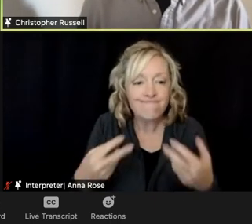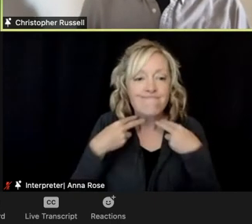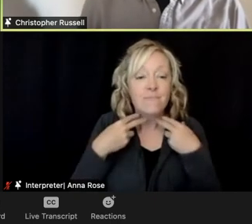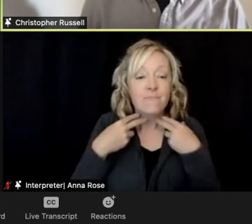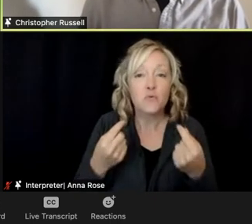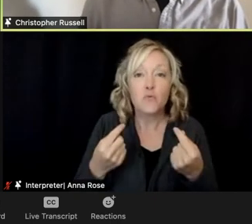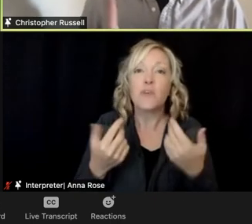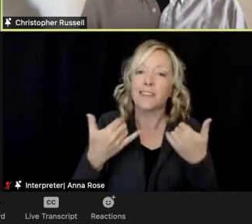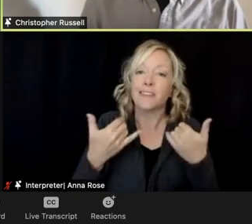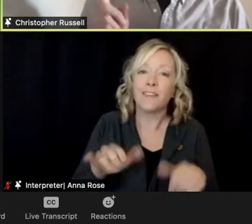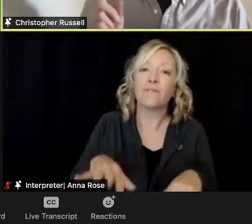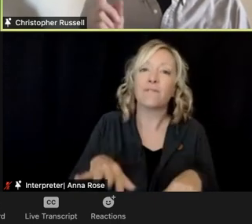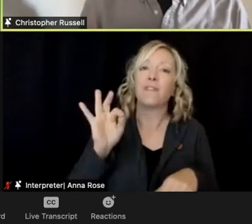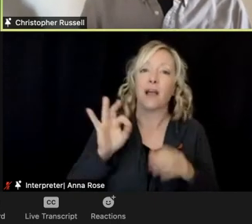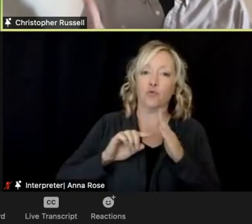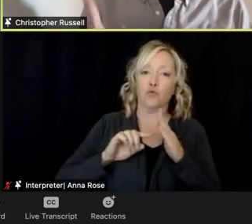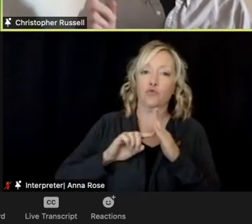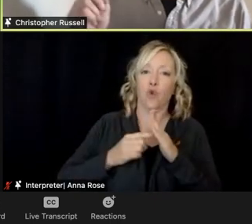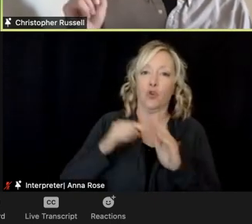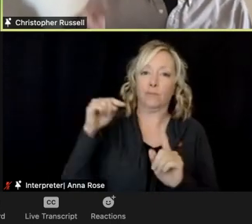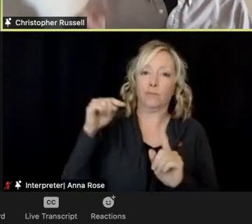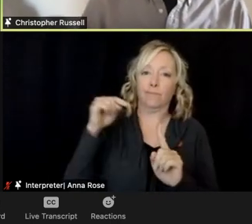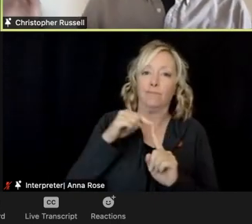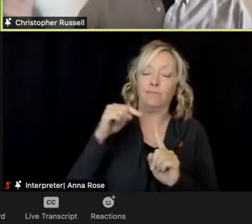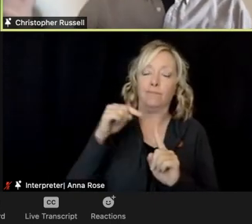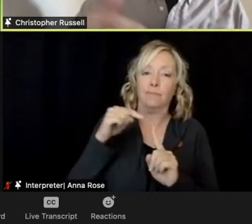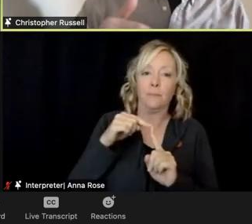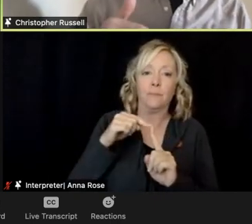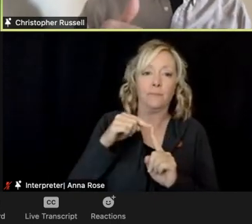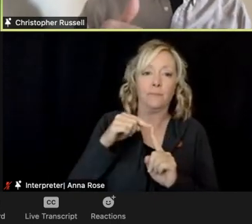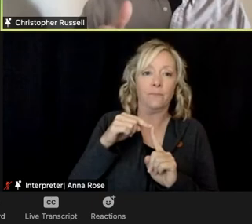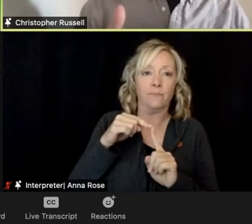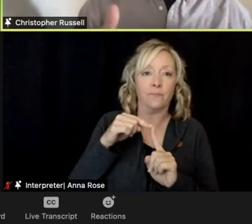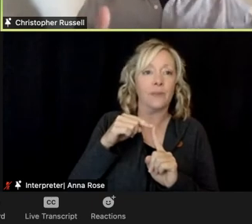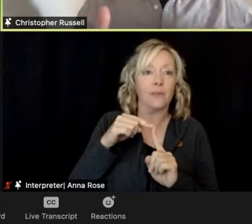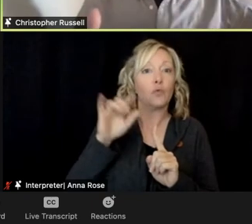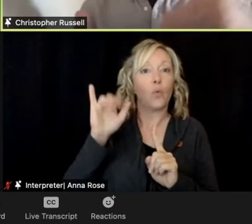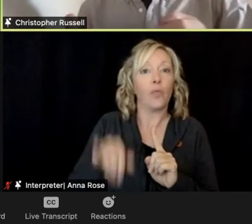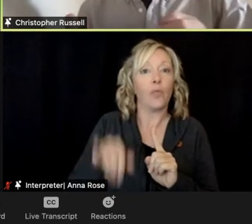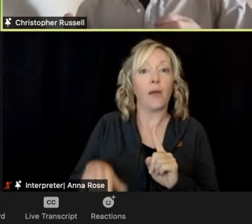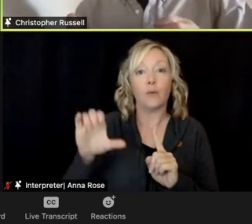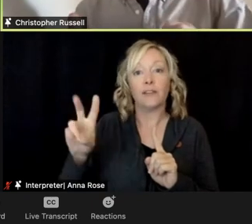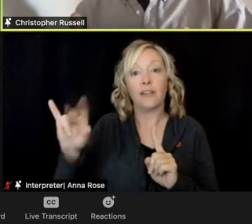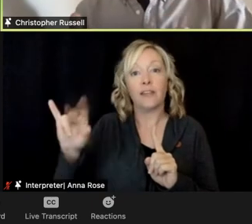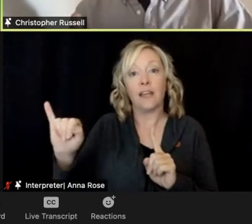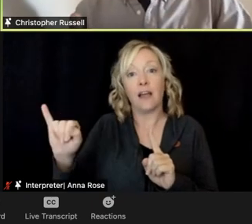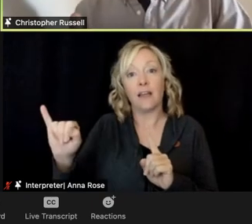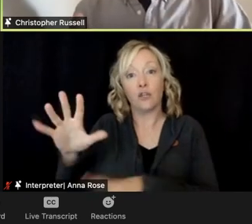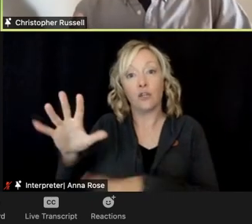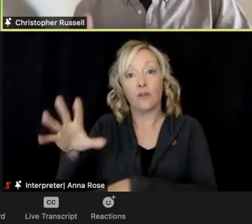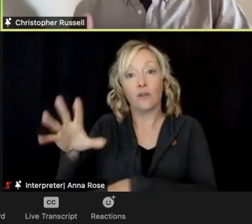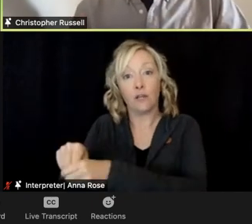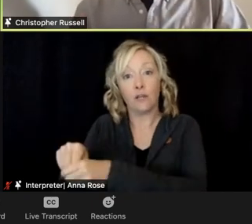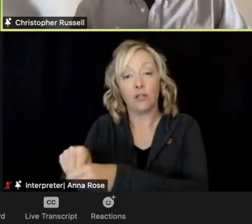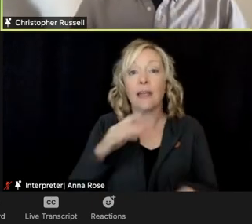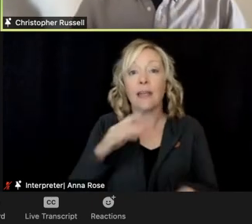right? And that starting point targeted a combination of a CVI intervention and an availability for learning